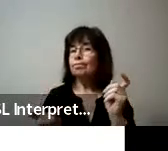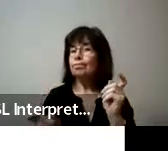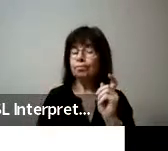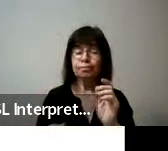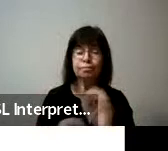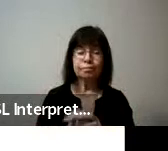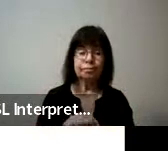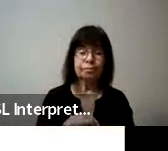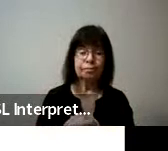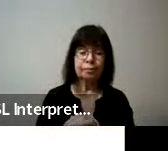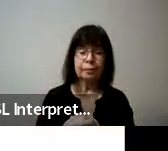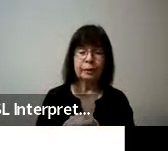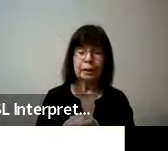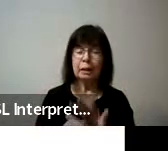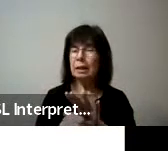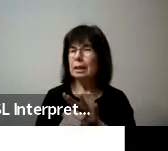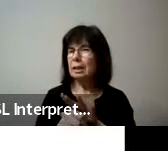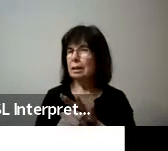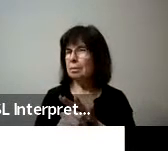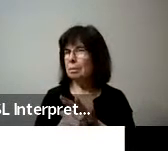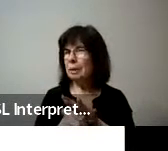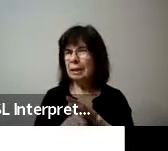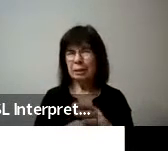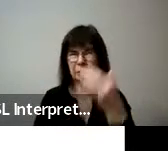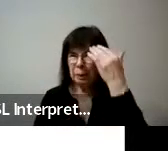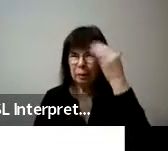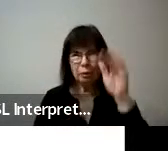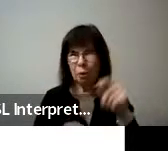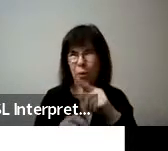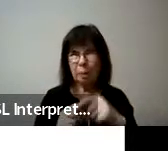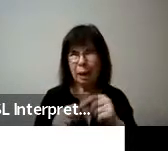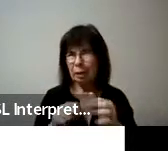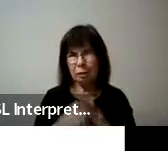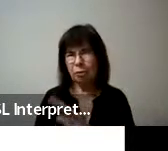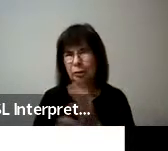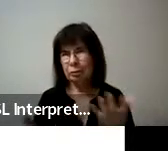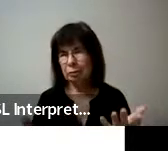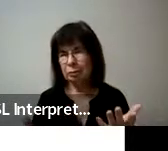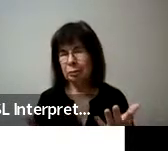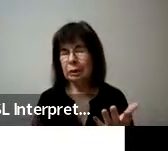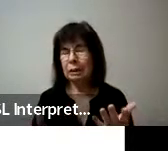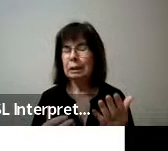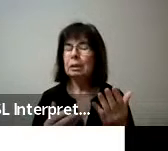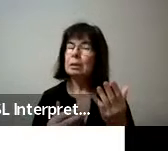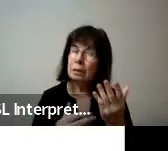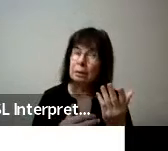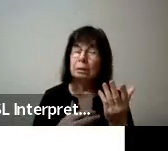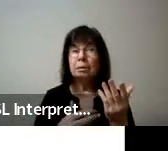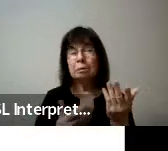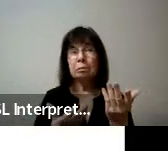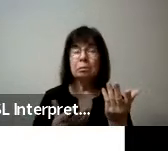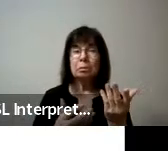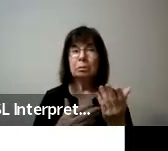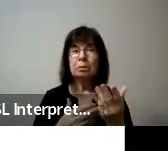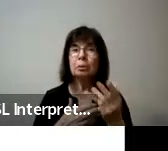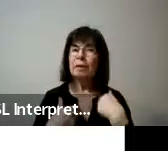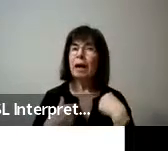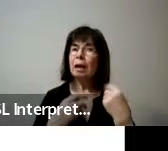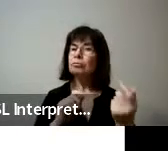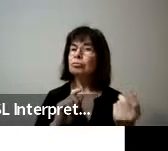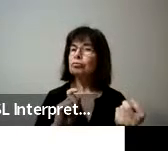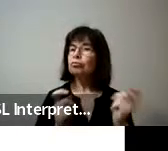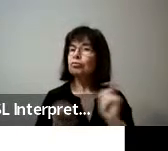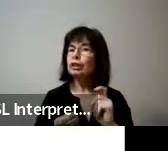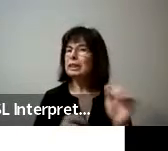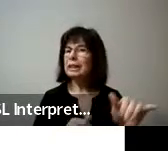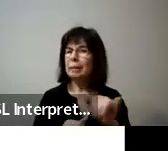There's plenty of uncertainty about COVID still. So I think, as we've been through transitions like this before,